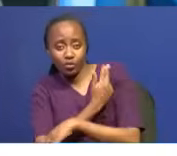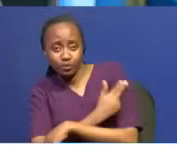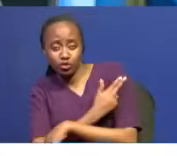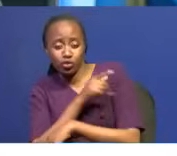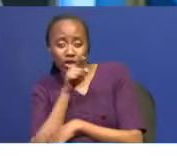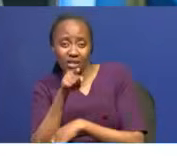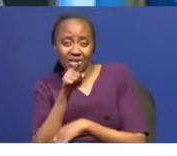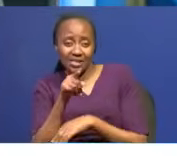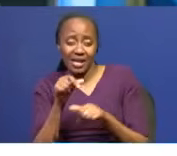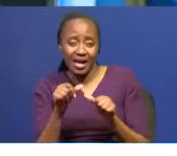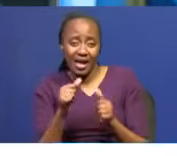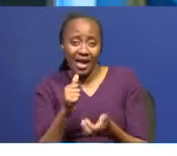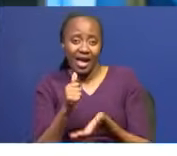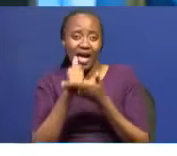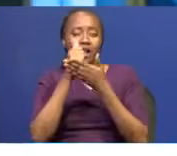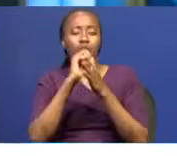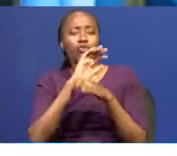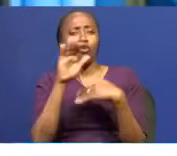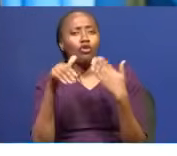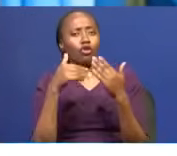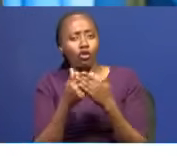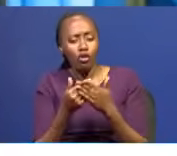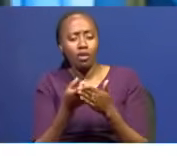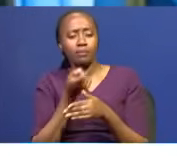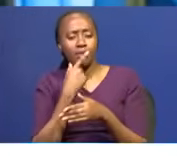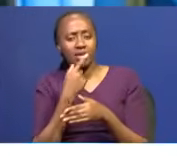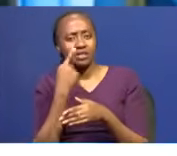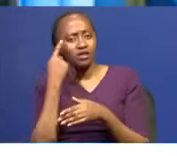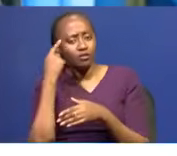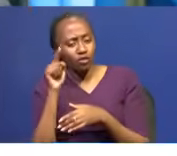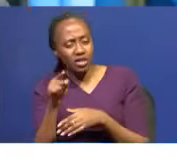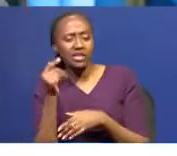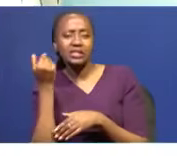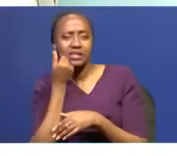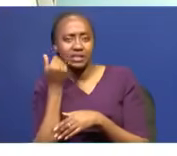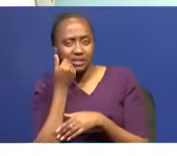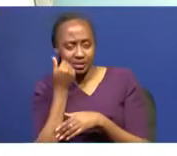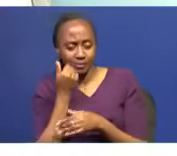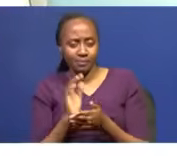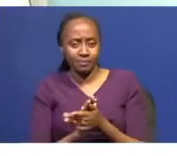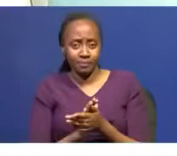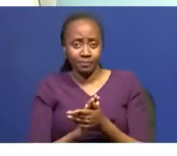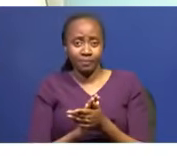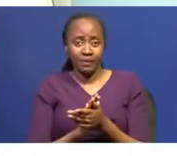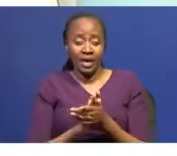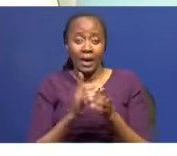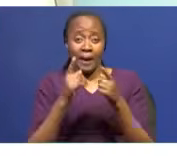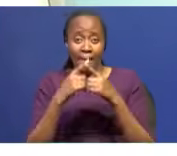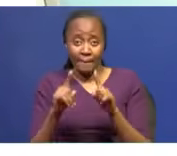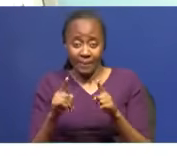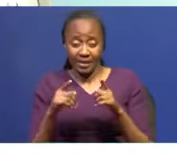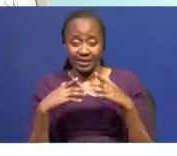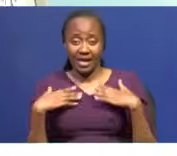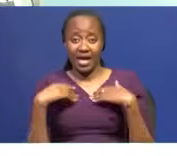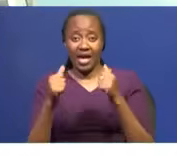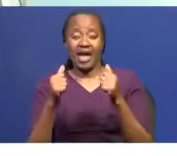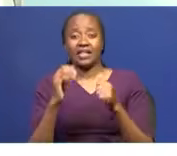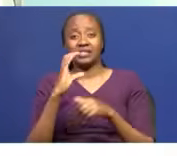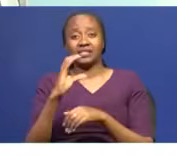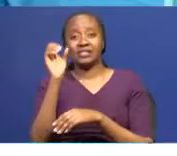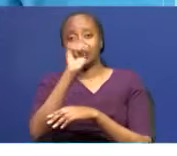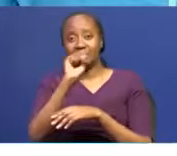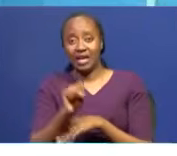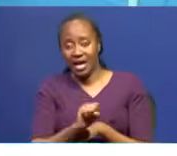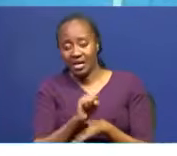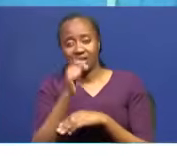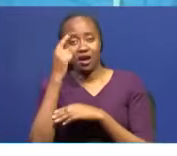also diagnosis of other pathogen of epidemic and pandemic potential. Health Cabinet Secretary Aden Duale, who presided over the